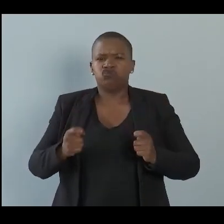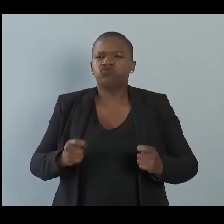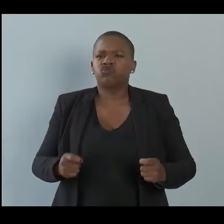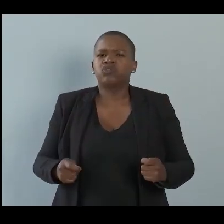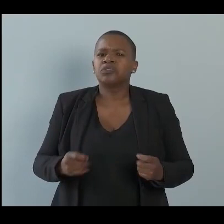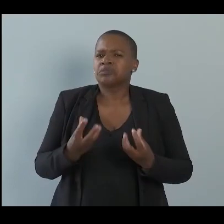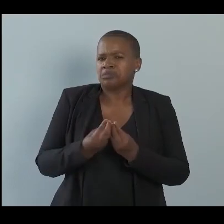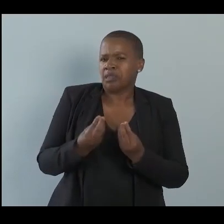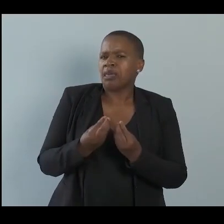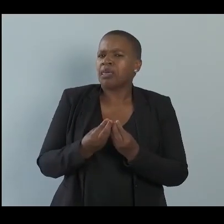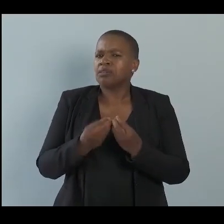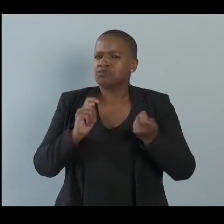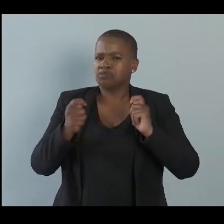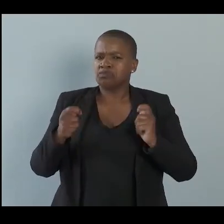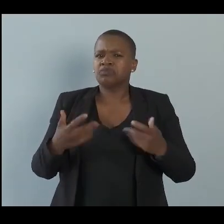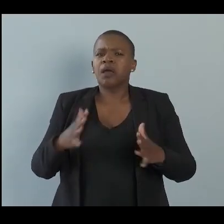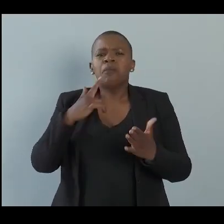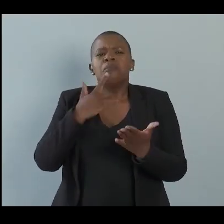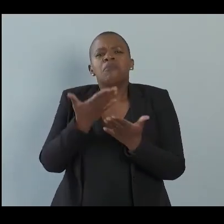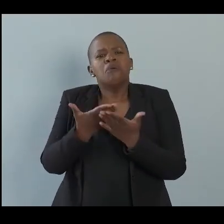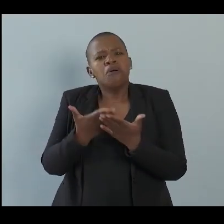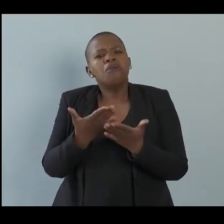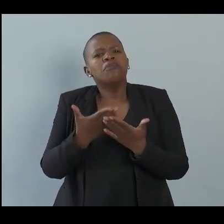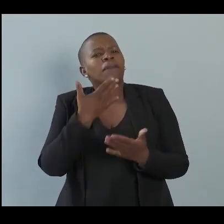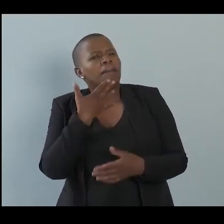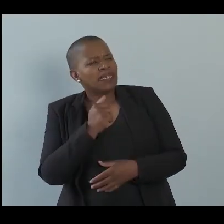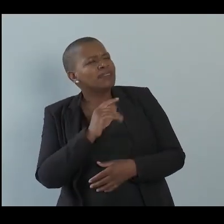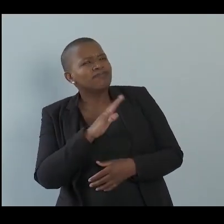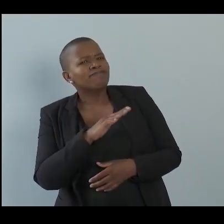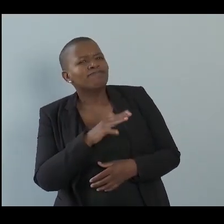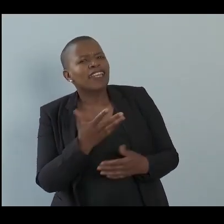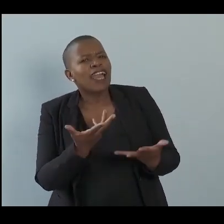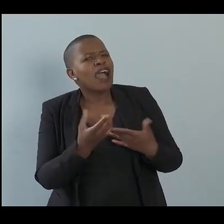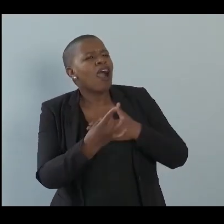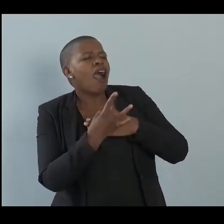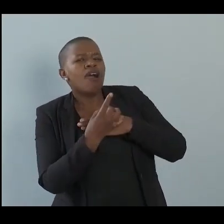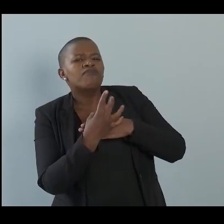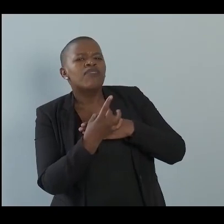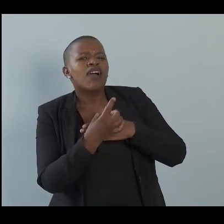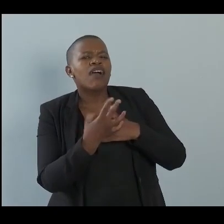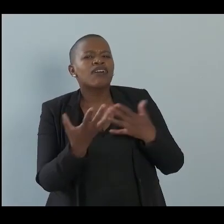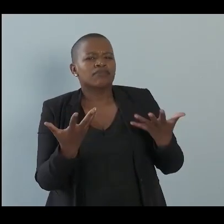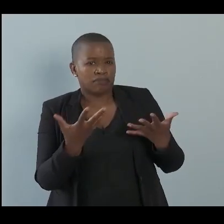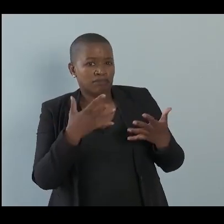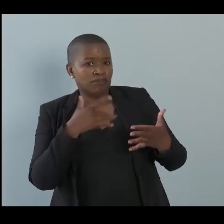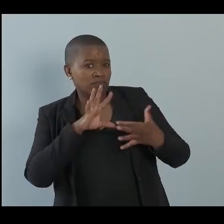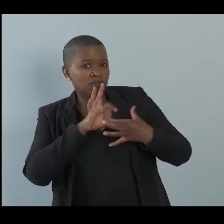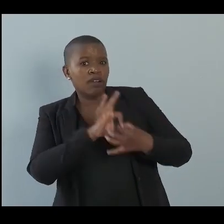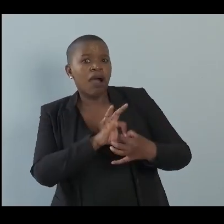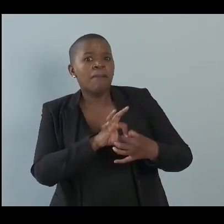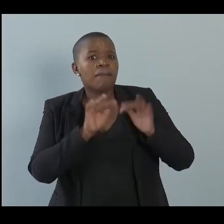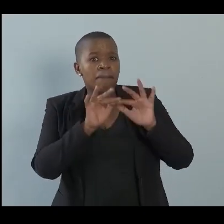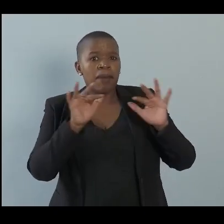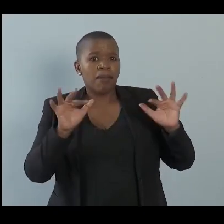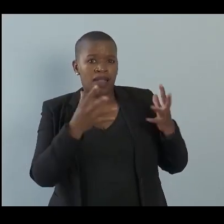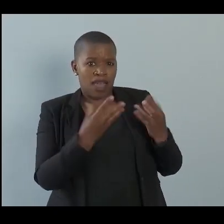year end. Please, Vanna, can you advise on this, and what is your level of commitment to shareholders from